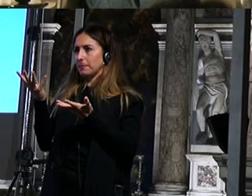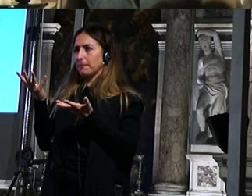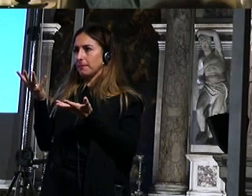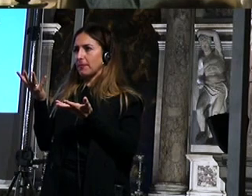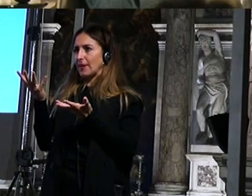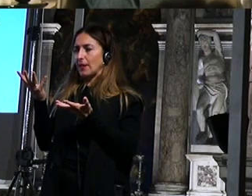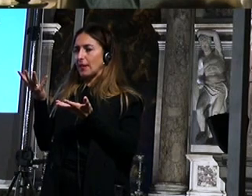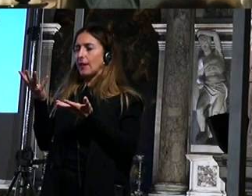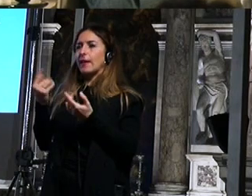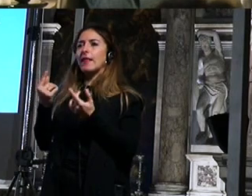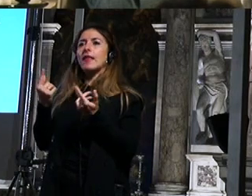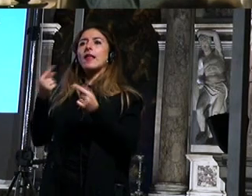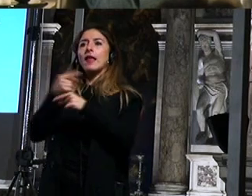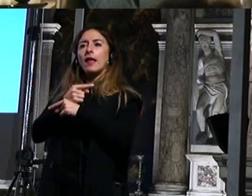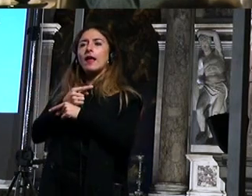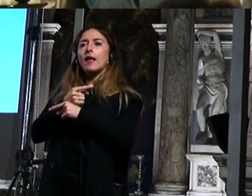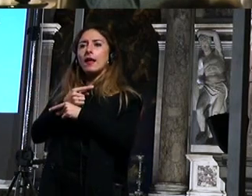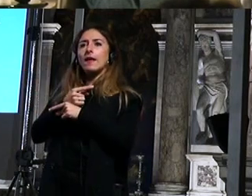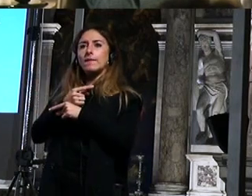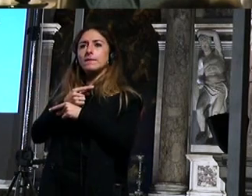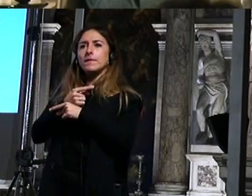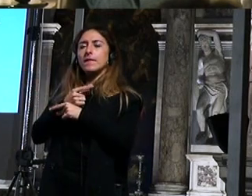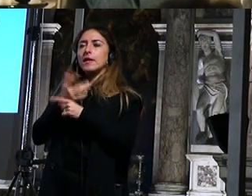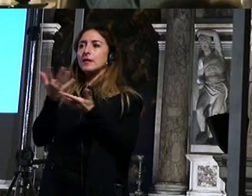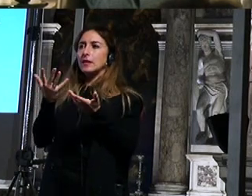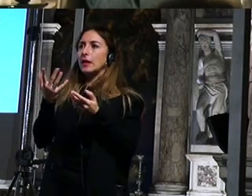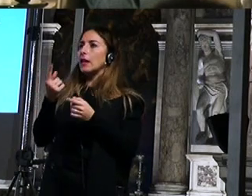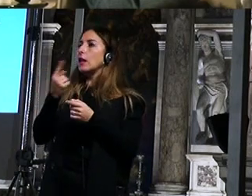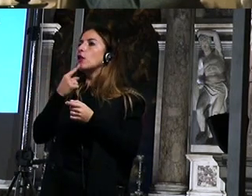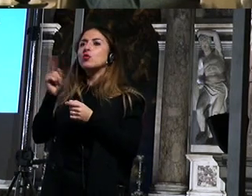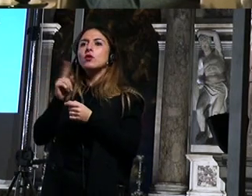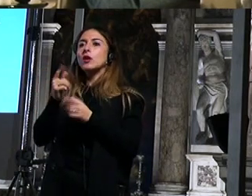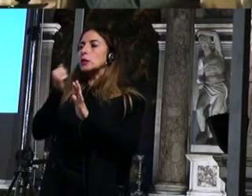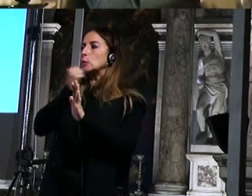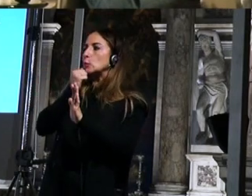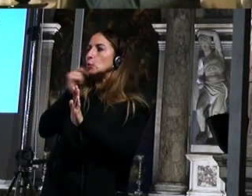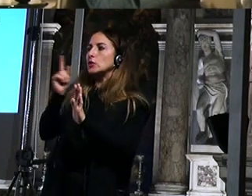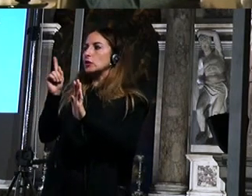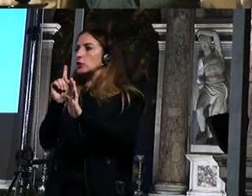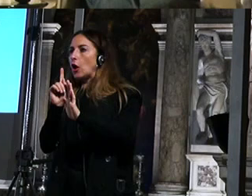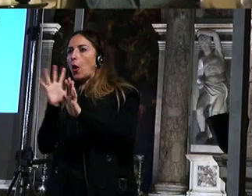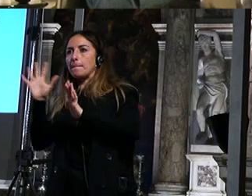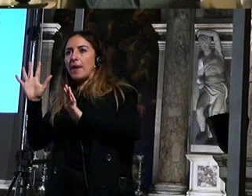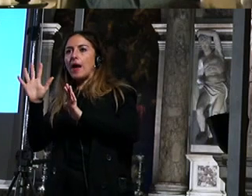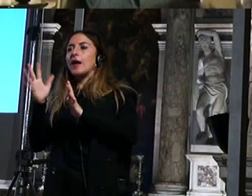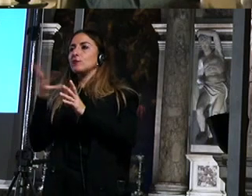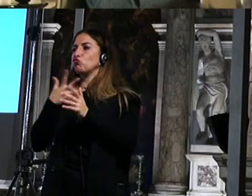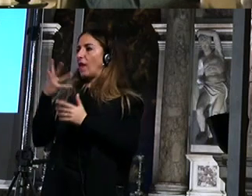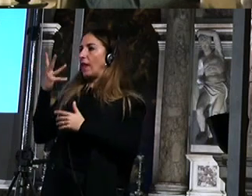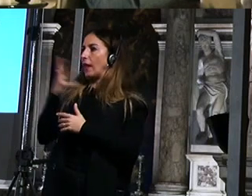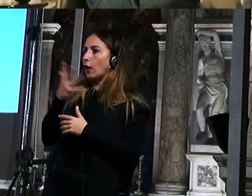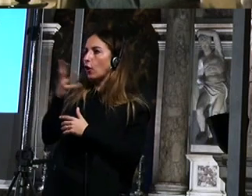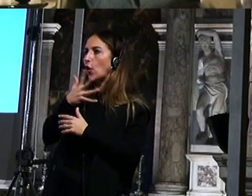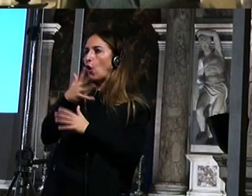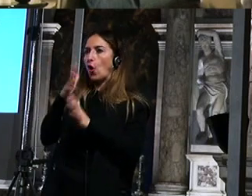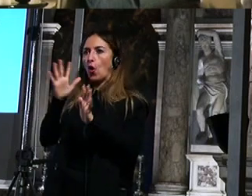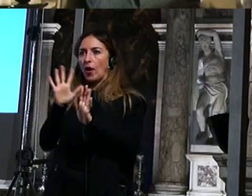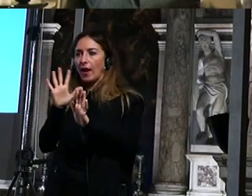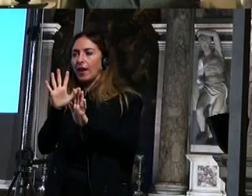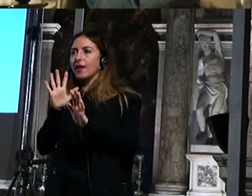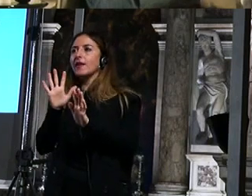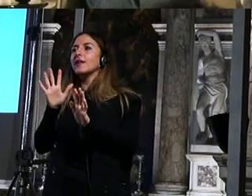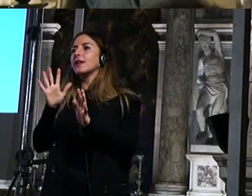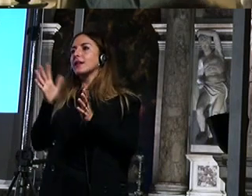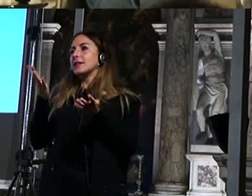saying, I'm sorry, there really has been a mistake, I won't accept this man into my life, which is where the daughter thinks the story is going when her mother